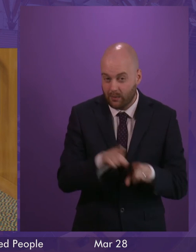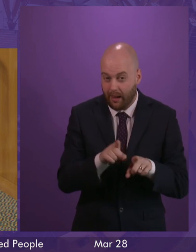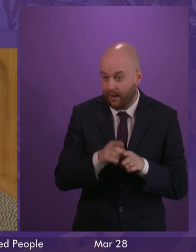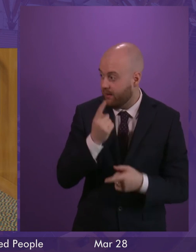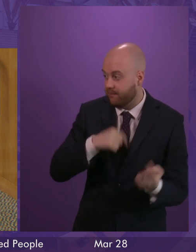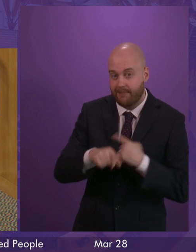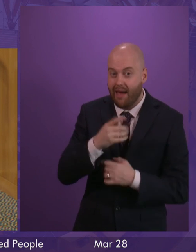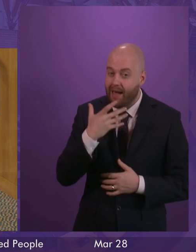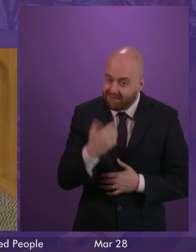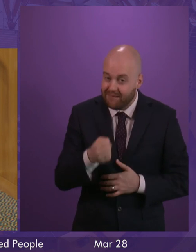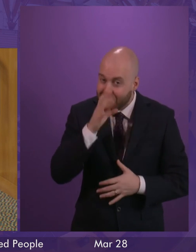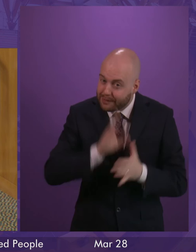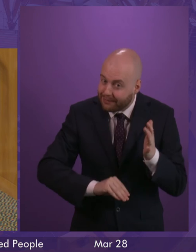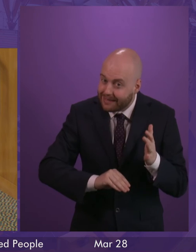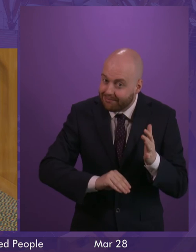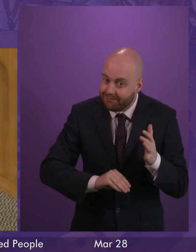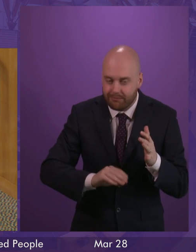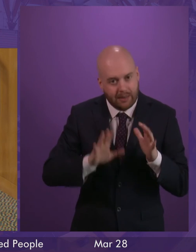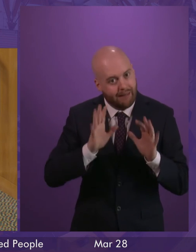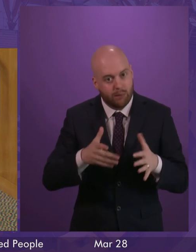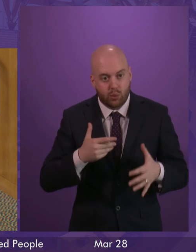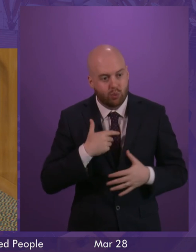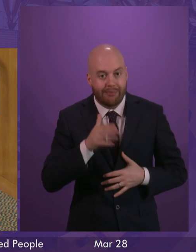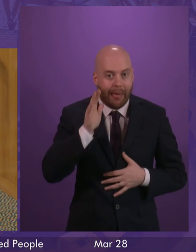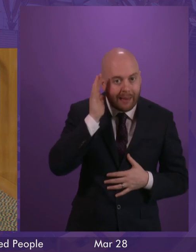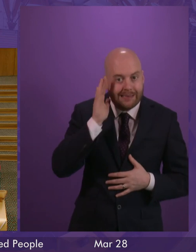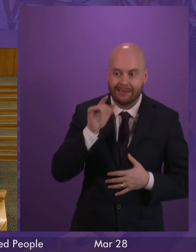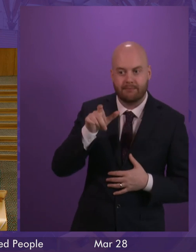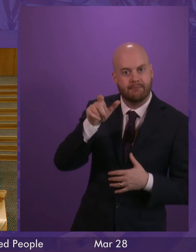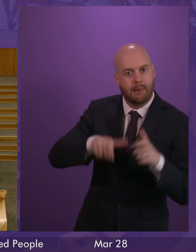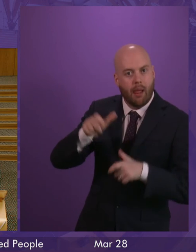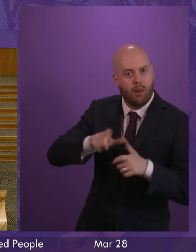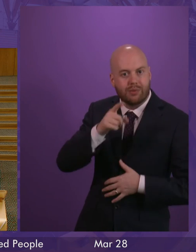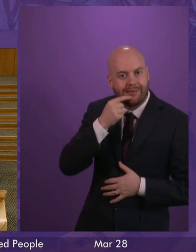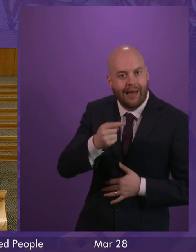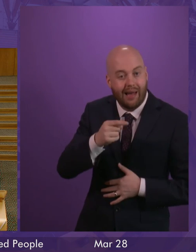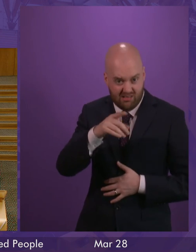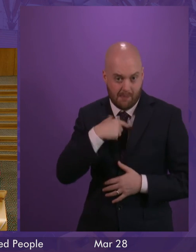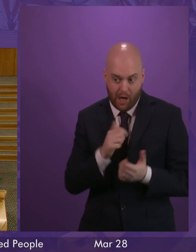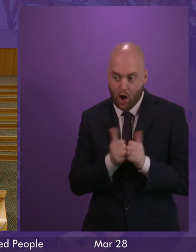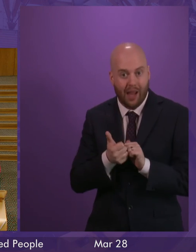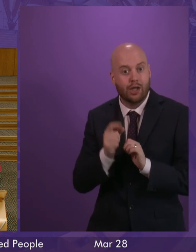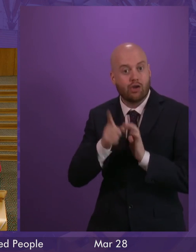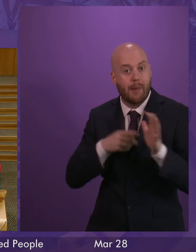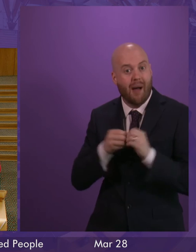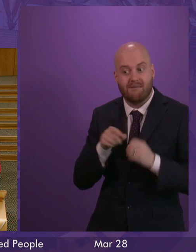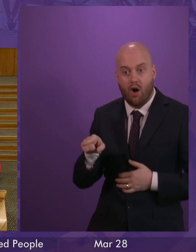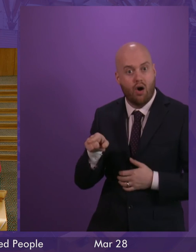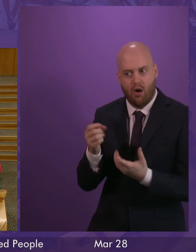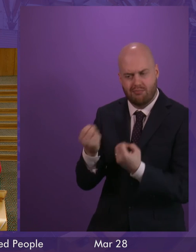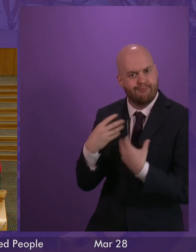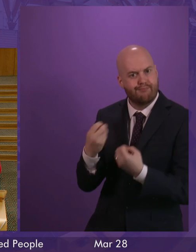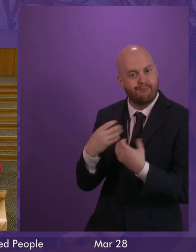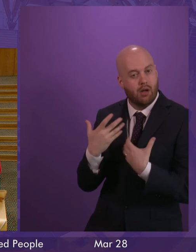all the time. I spend a lot of time listening to what Jeremy has to say, you know, my colleague, Jeremy Balfour, because